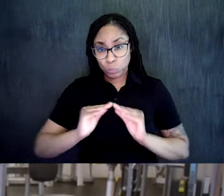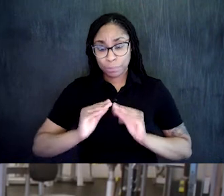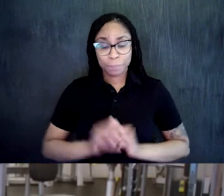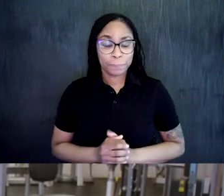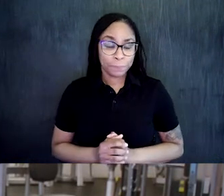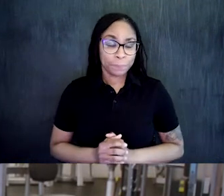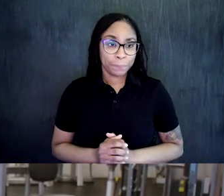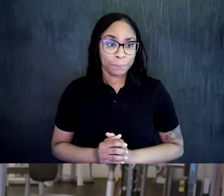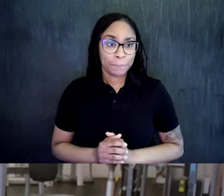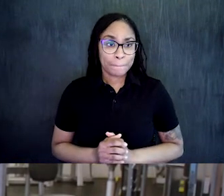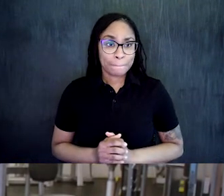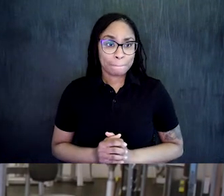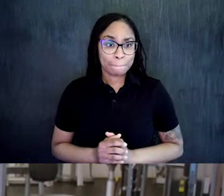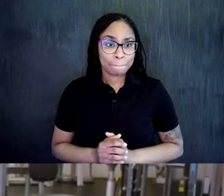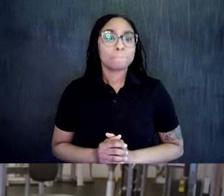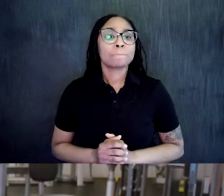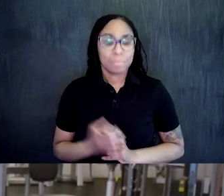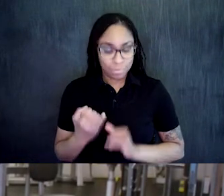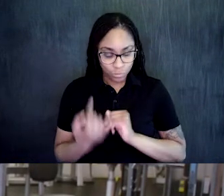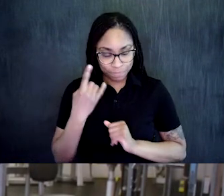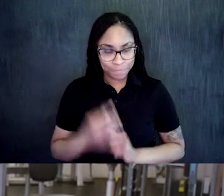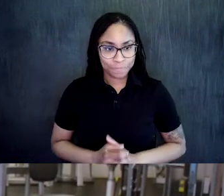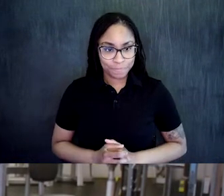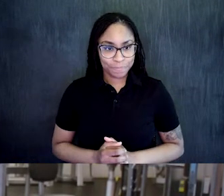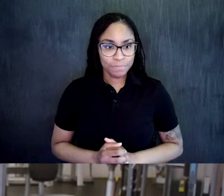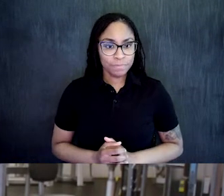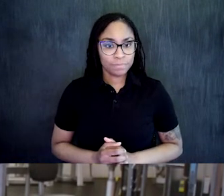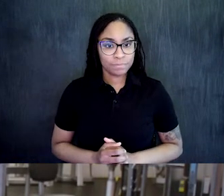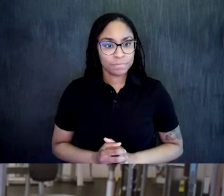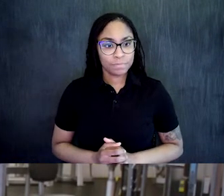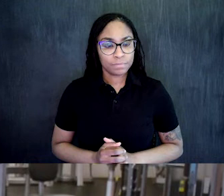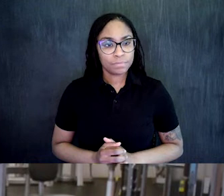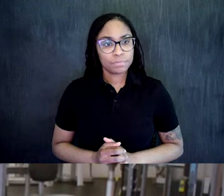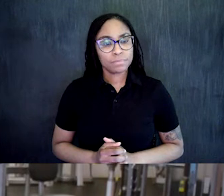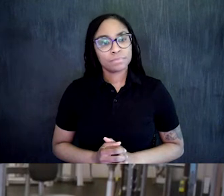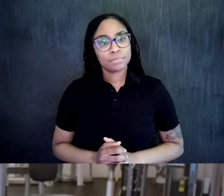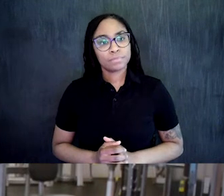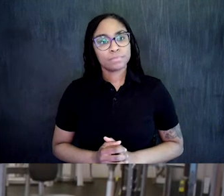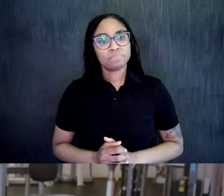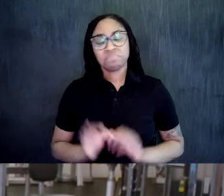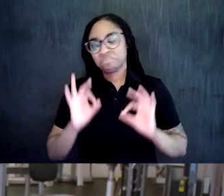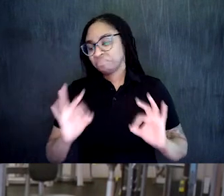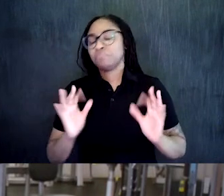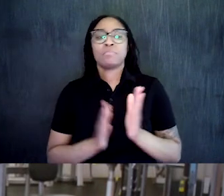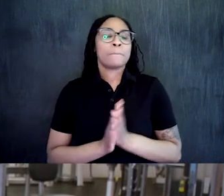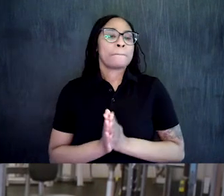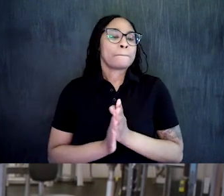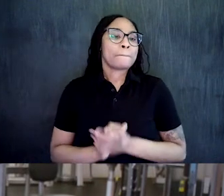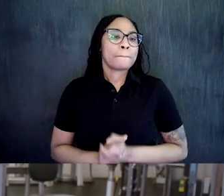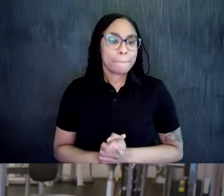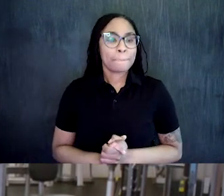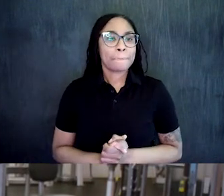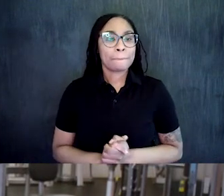shoulder flexion. So we're going to pick up the arm. So kind of like we did for the stretch, we're going to brace here, we're going to bring the other hand up, and then we're going to assist